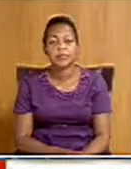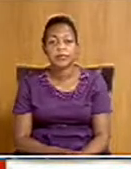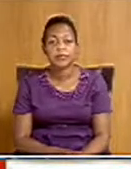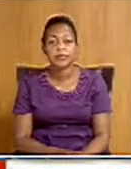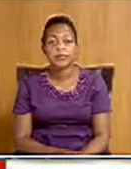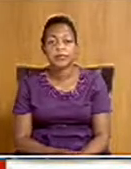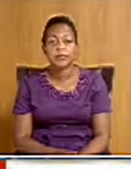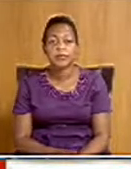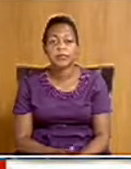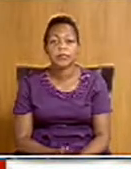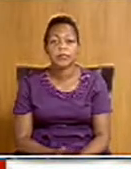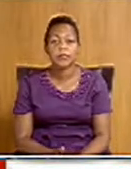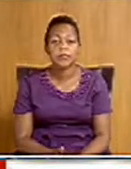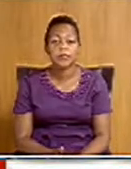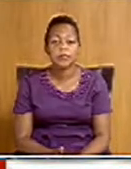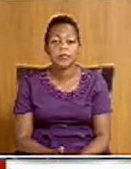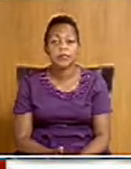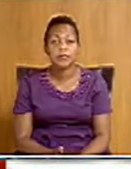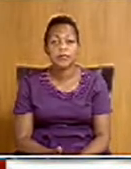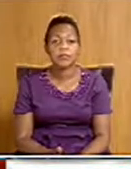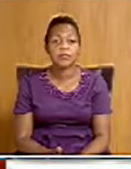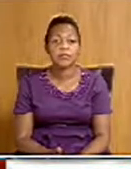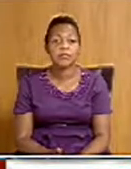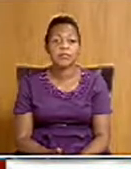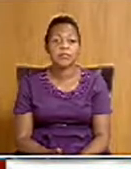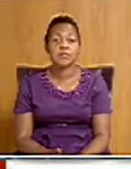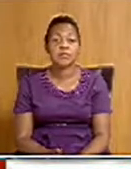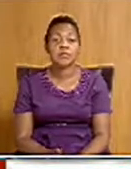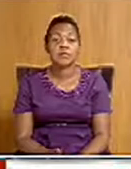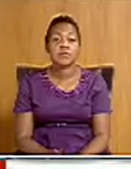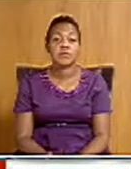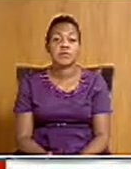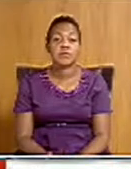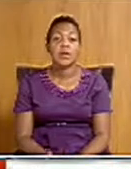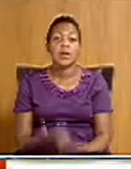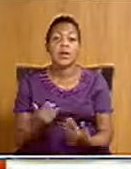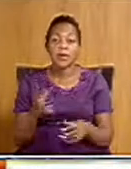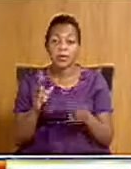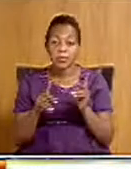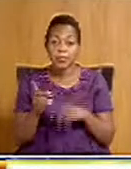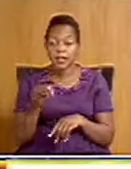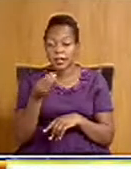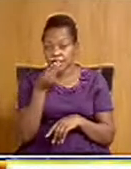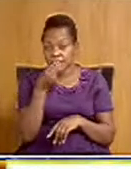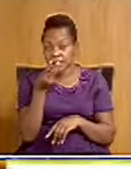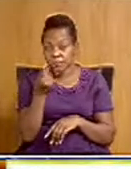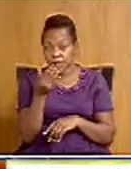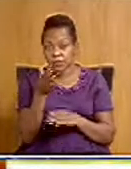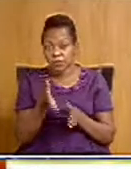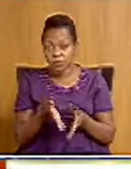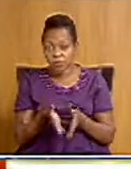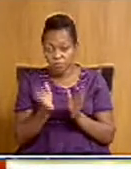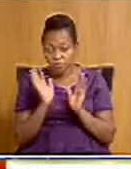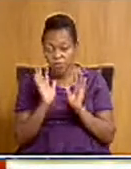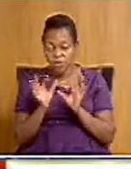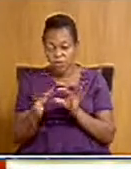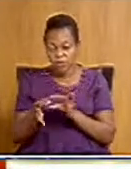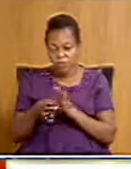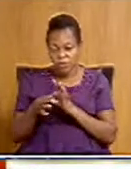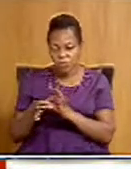kati ababadde balira esente zaabwe mu kkubo bagenda kukoma tugenda